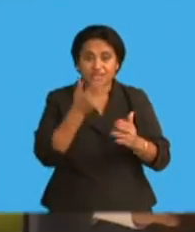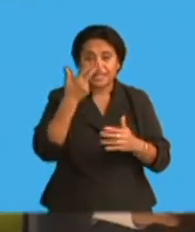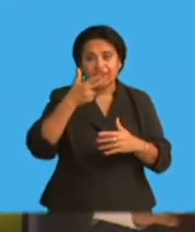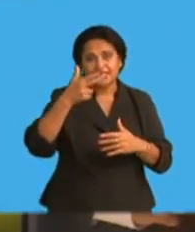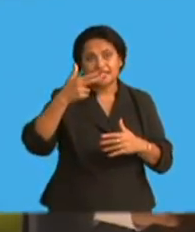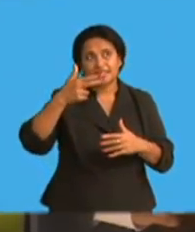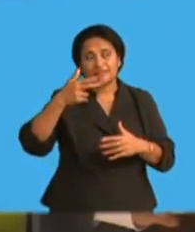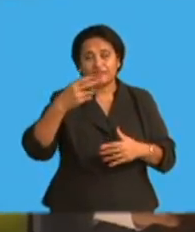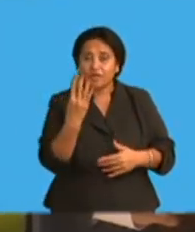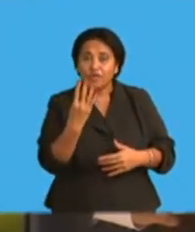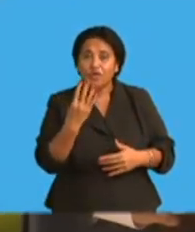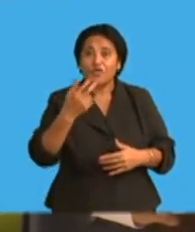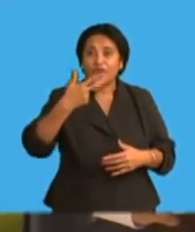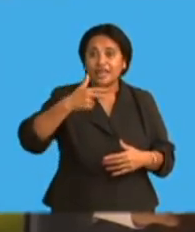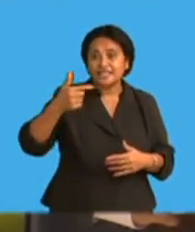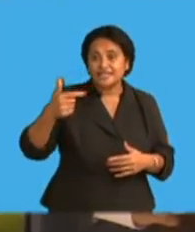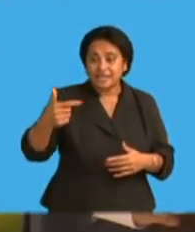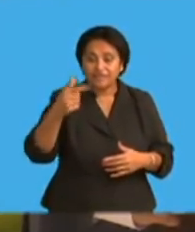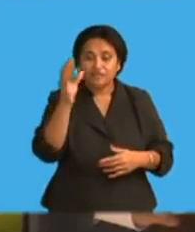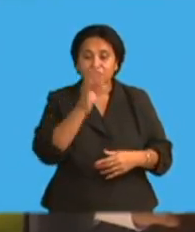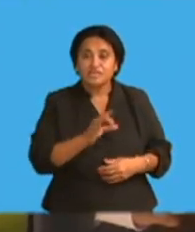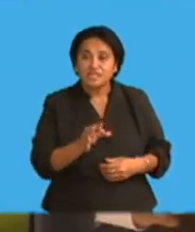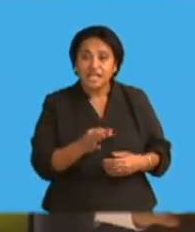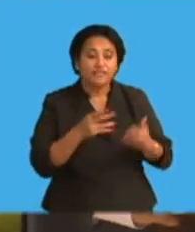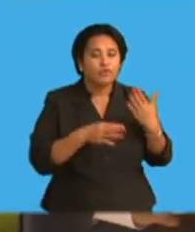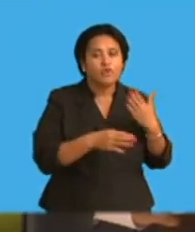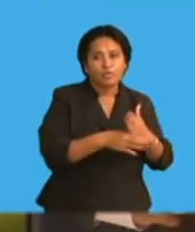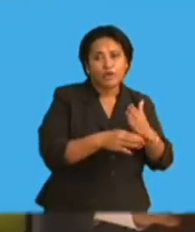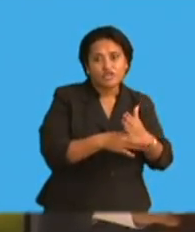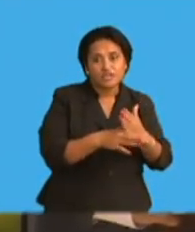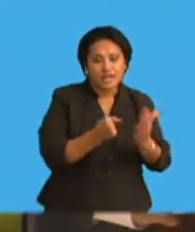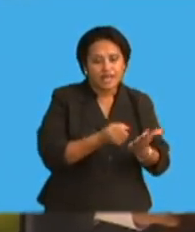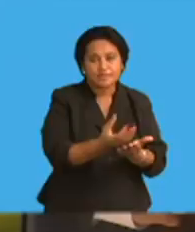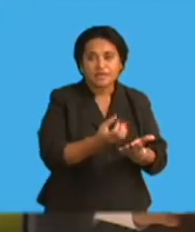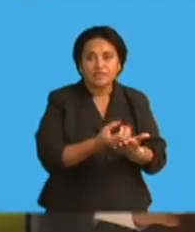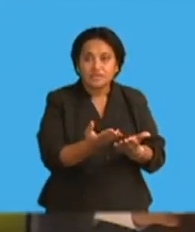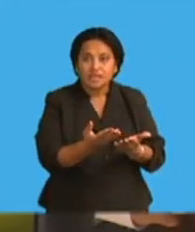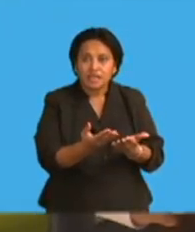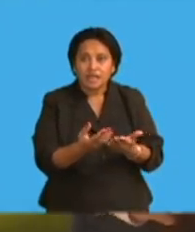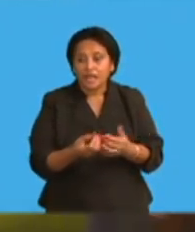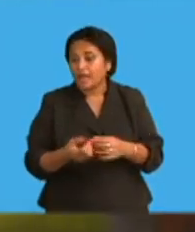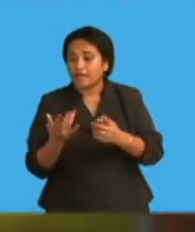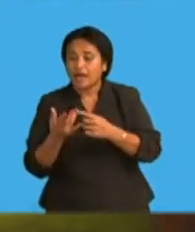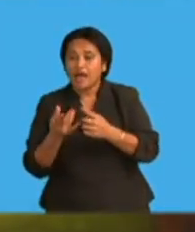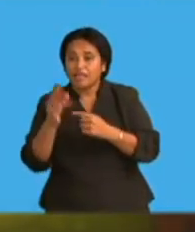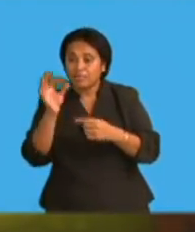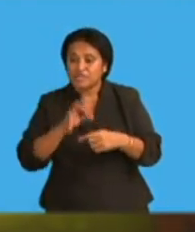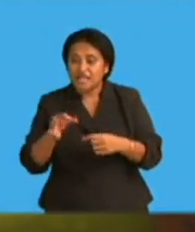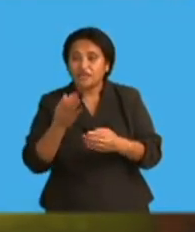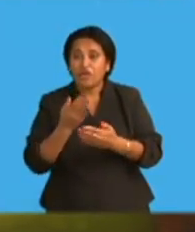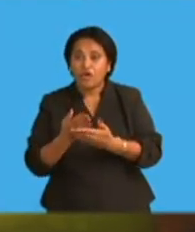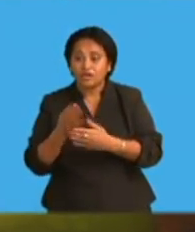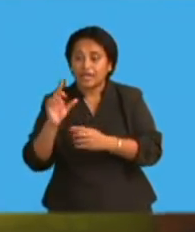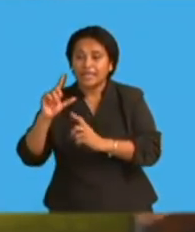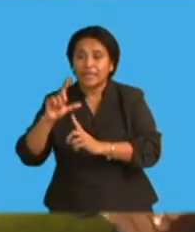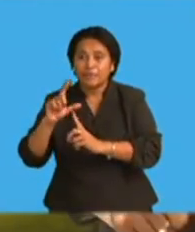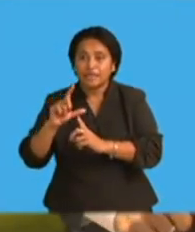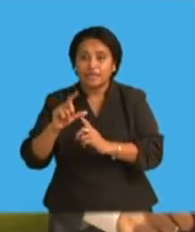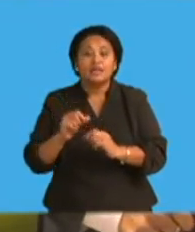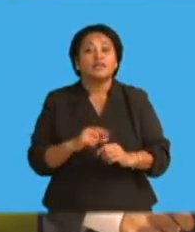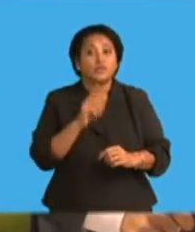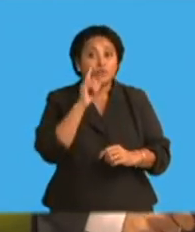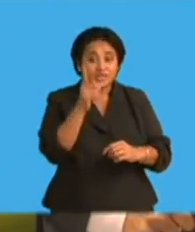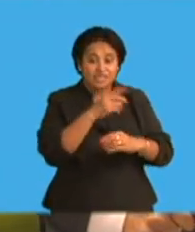87% of the budget went to operational expenditure. Only 13%, 14% went to capital expenditure. You look at our breakdown,